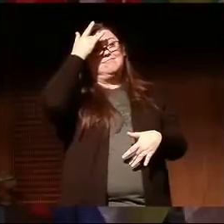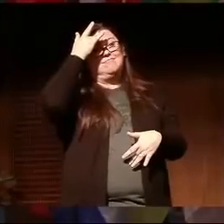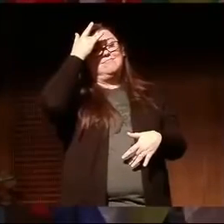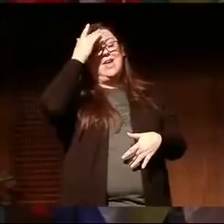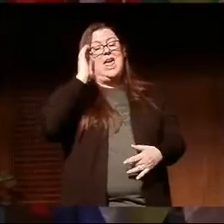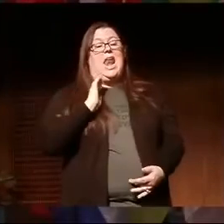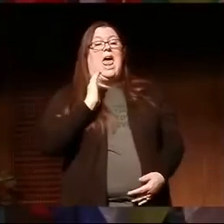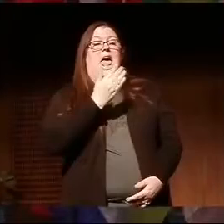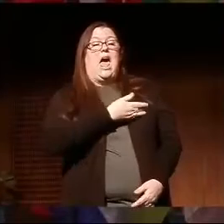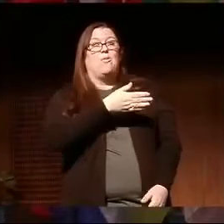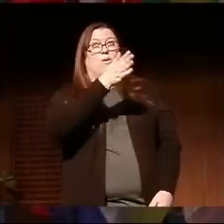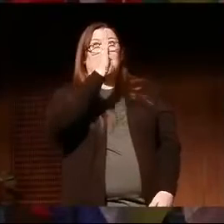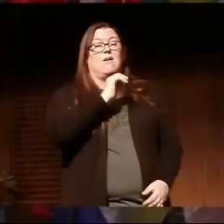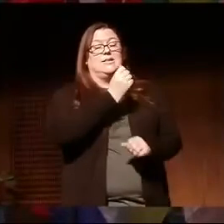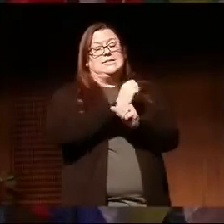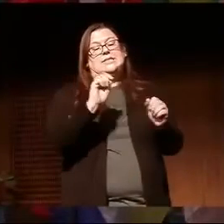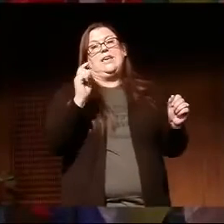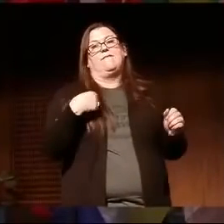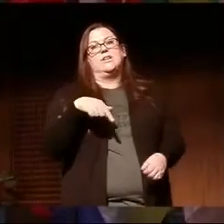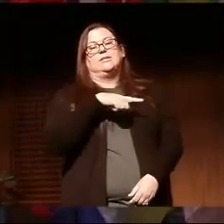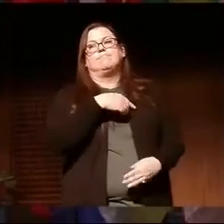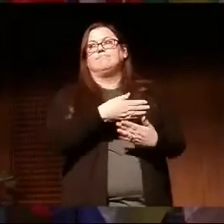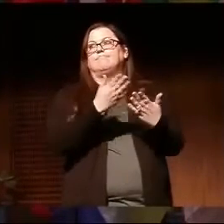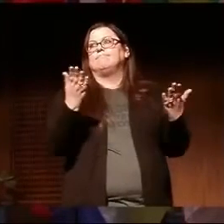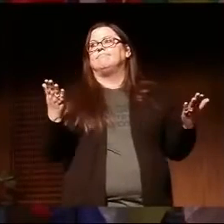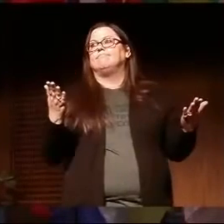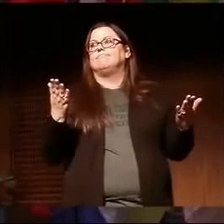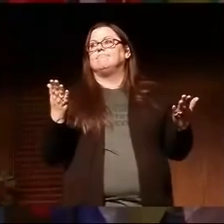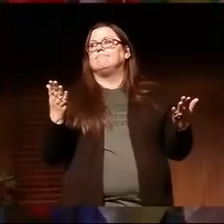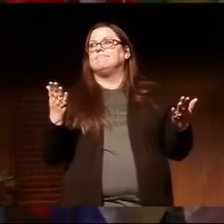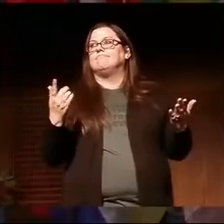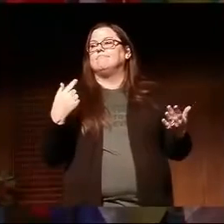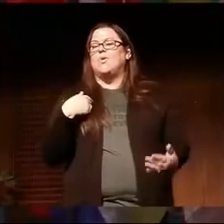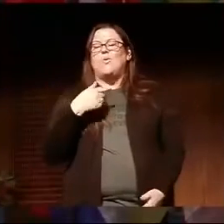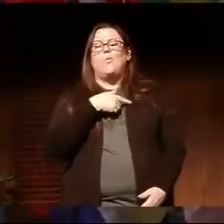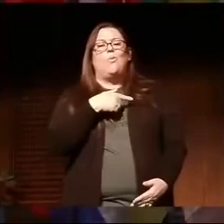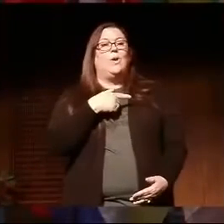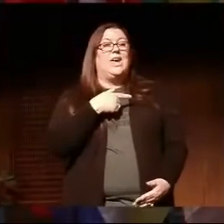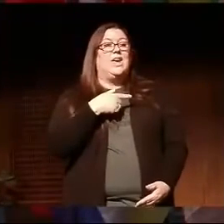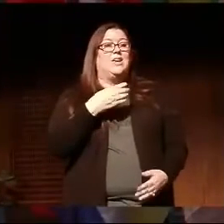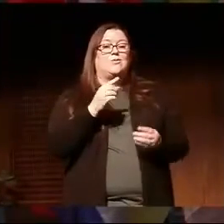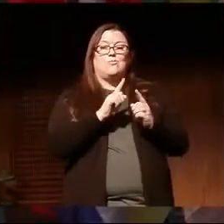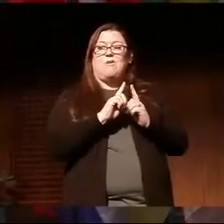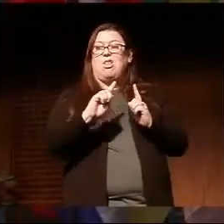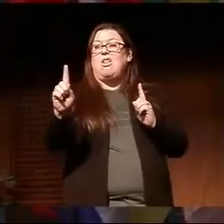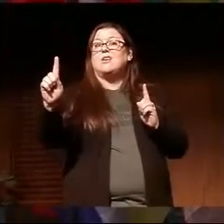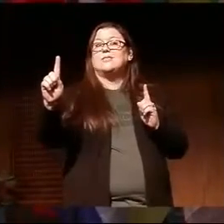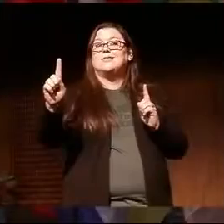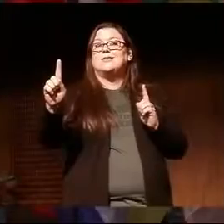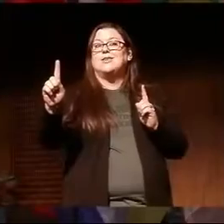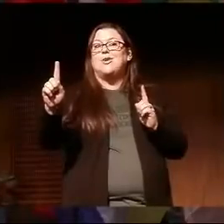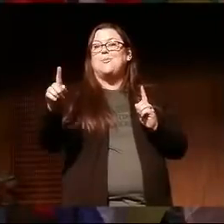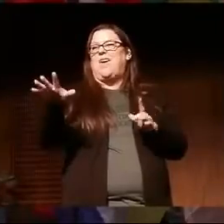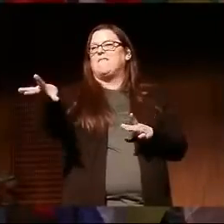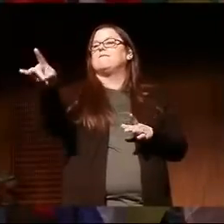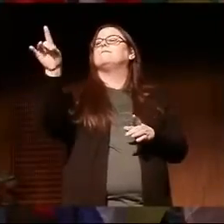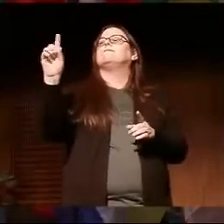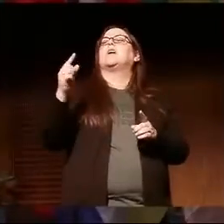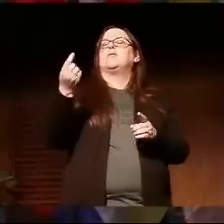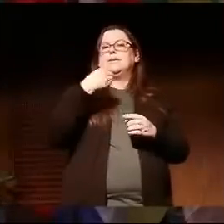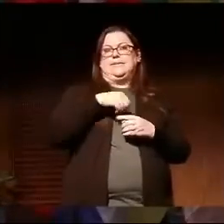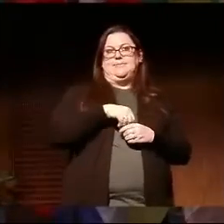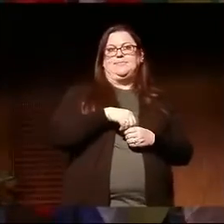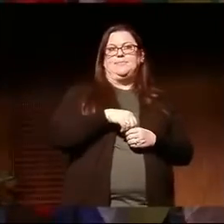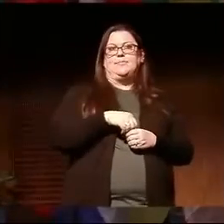and our God saved us. We were lost, and he found us. We were blind, and